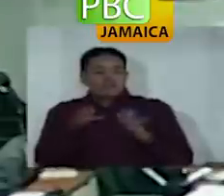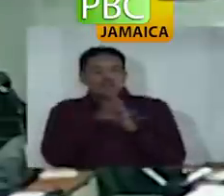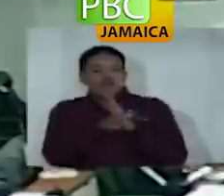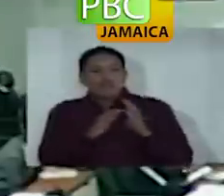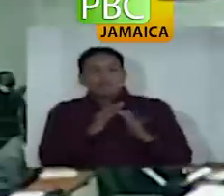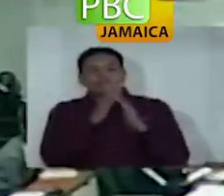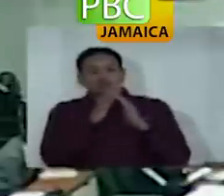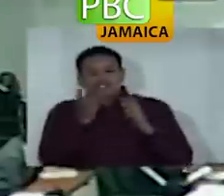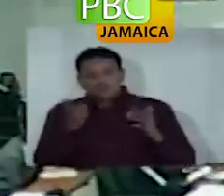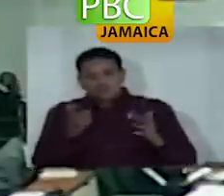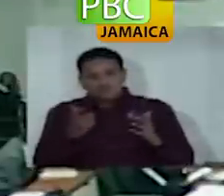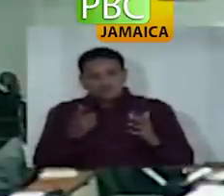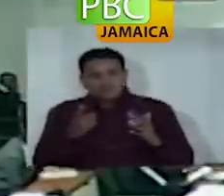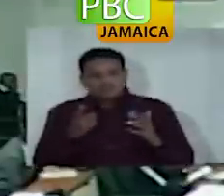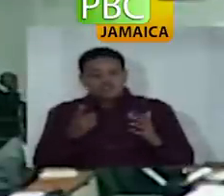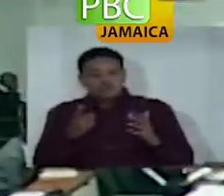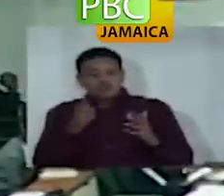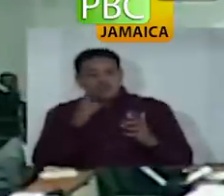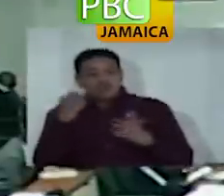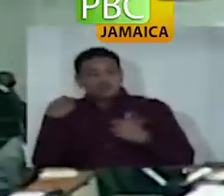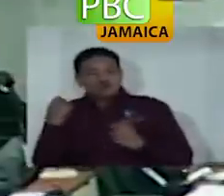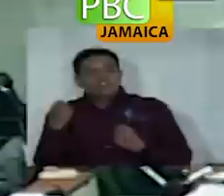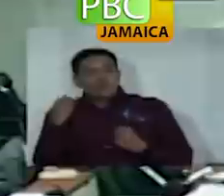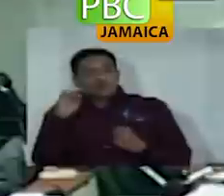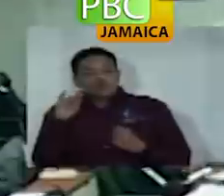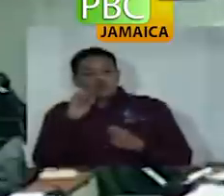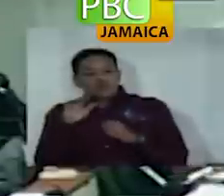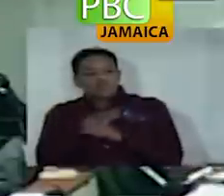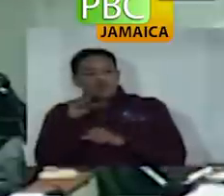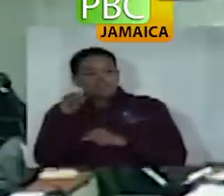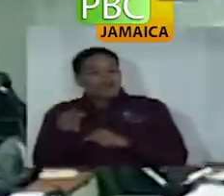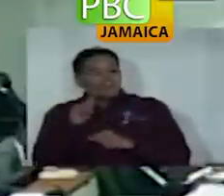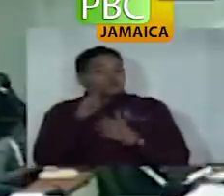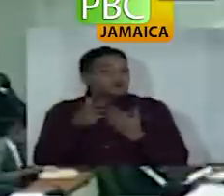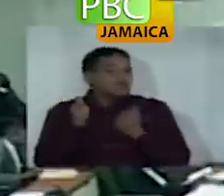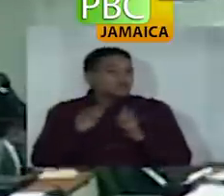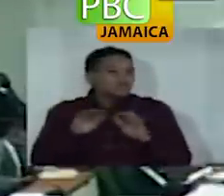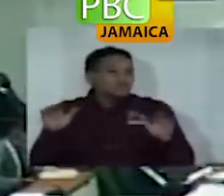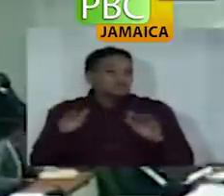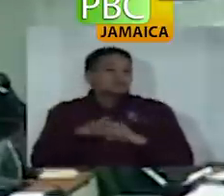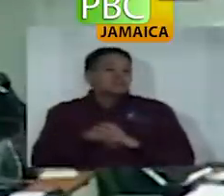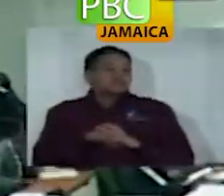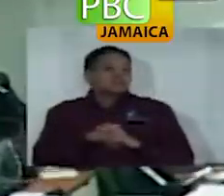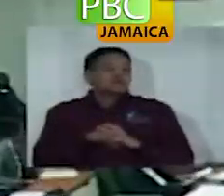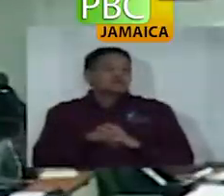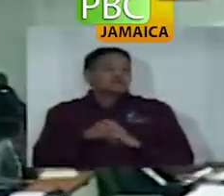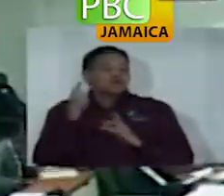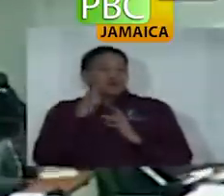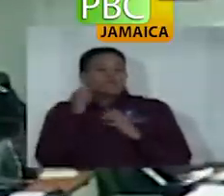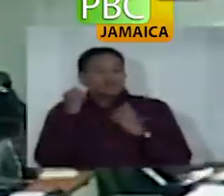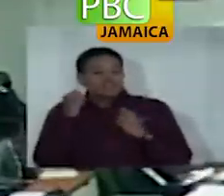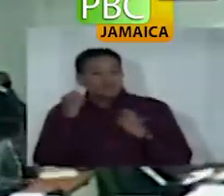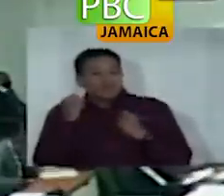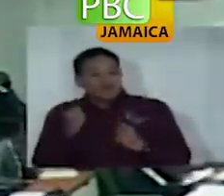should be a strong unit, fully financed, but doing their work on a separate basis. One is very heavily security-oriented, one is